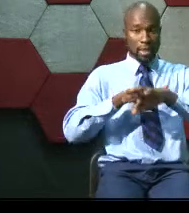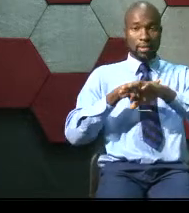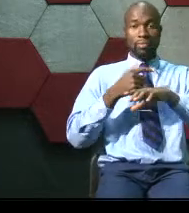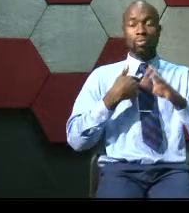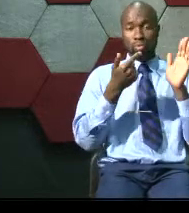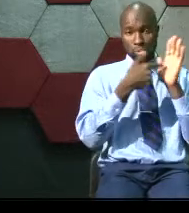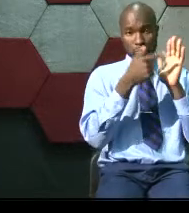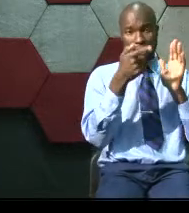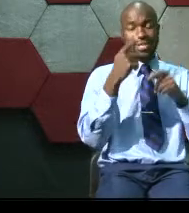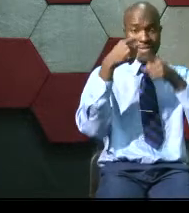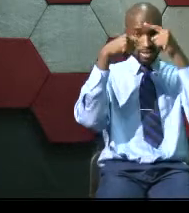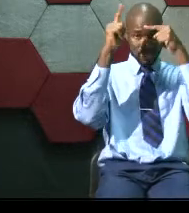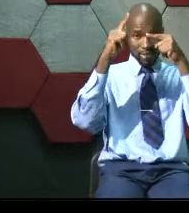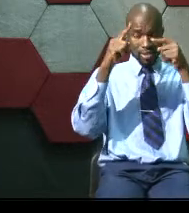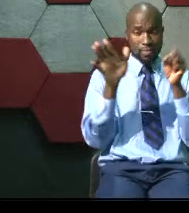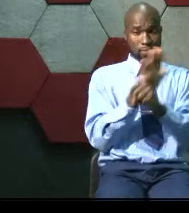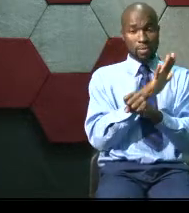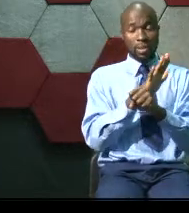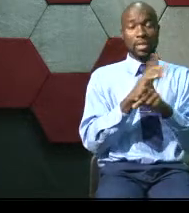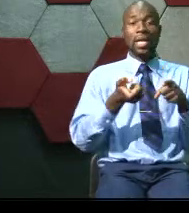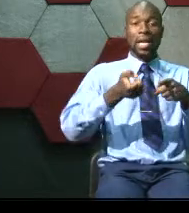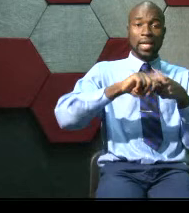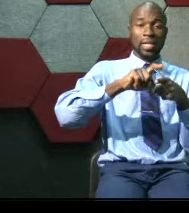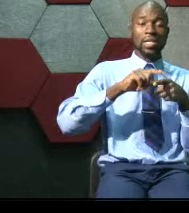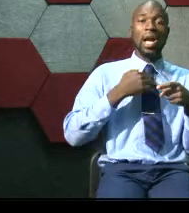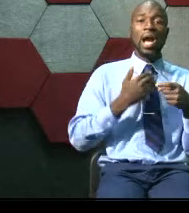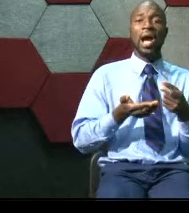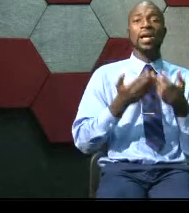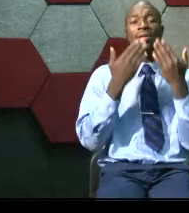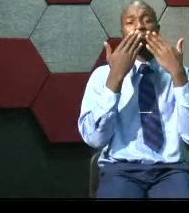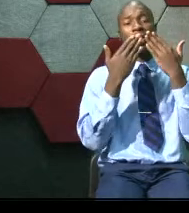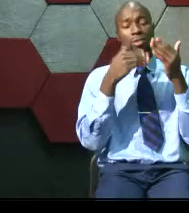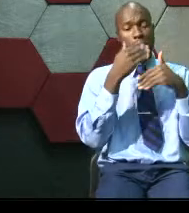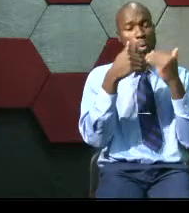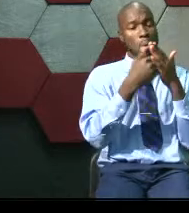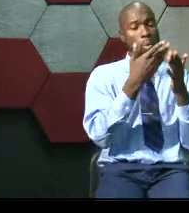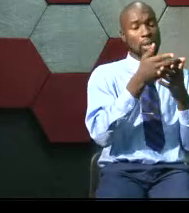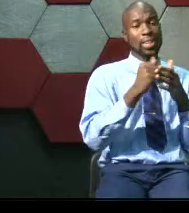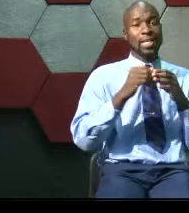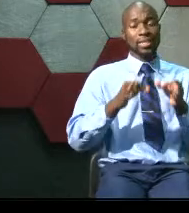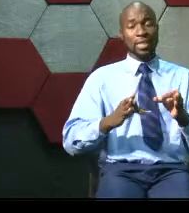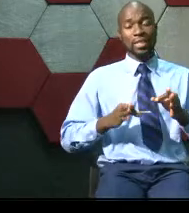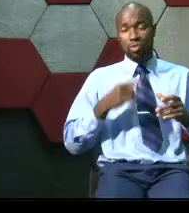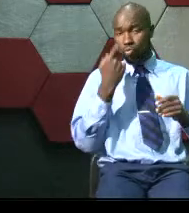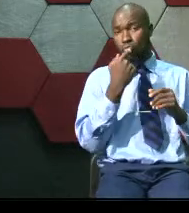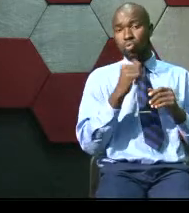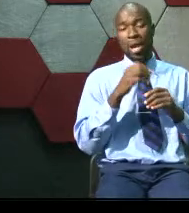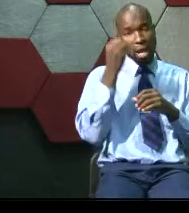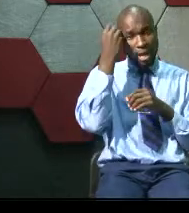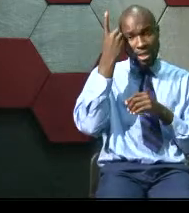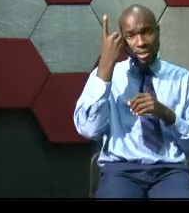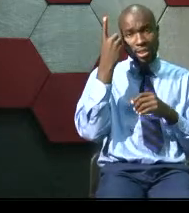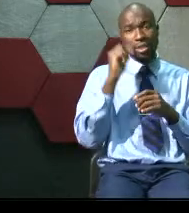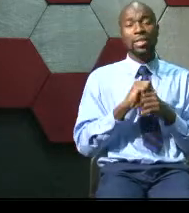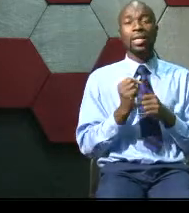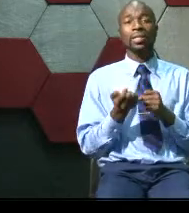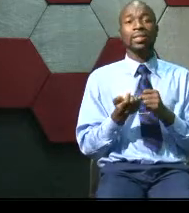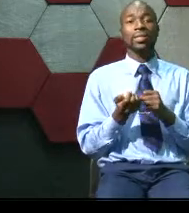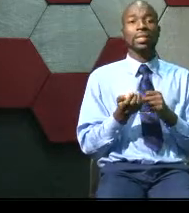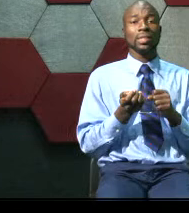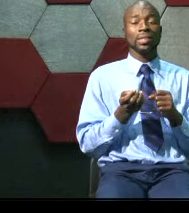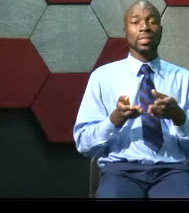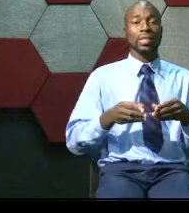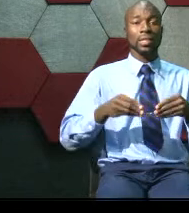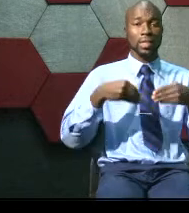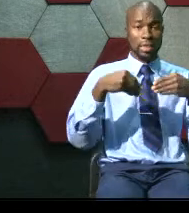a success. In addition, I salute all judges and mentors who understand that giving back is a fundamental part